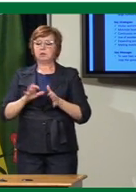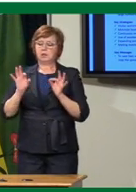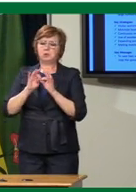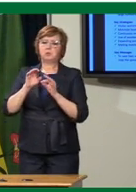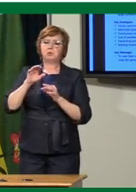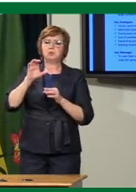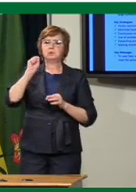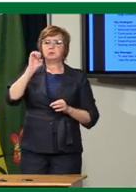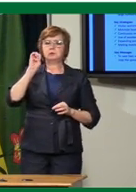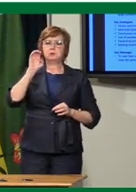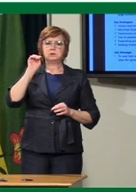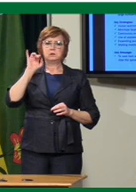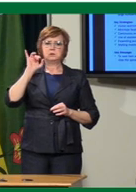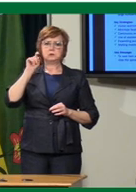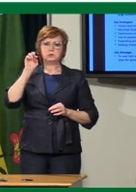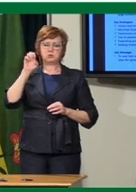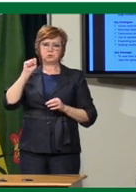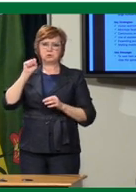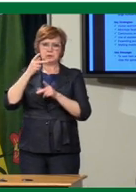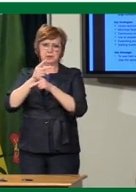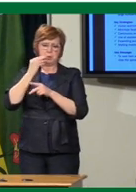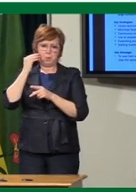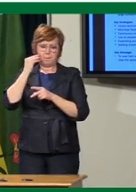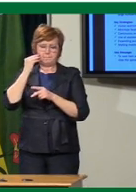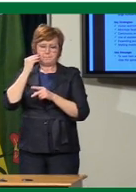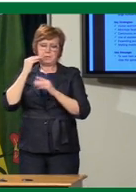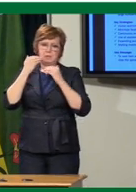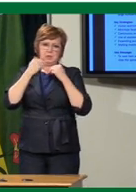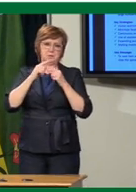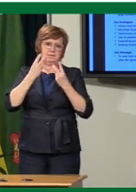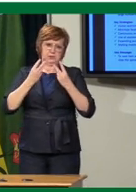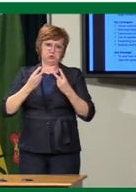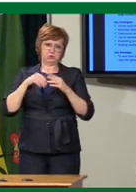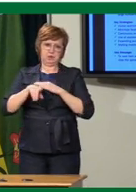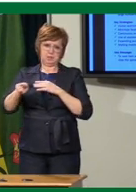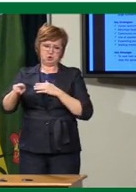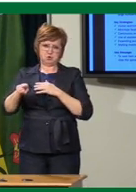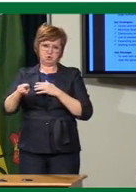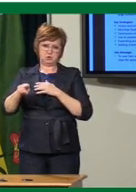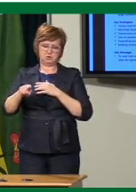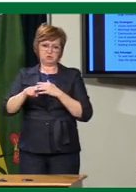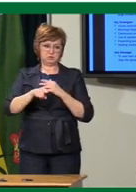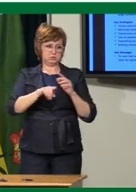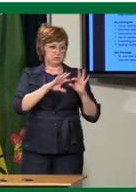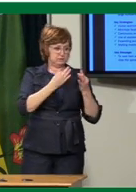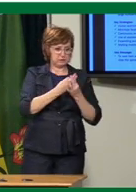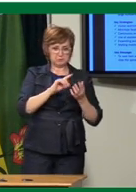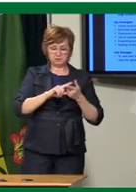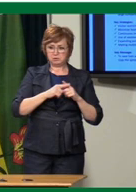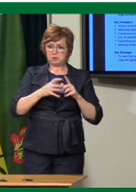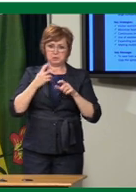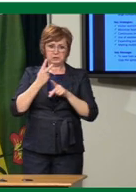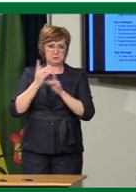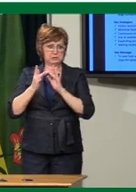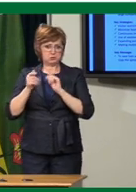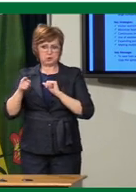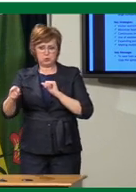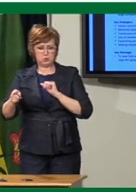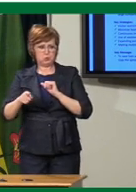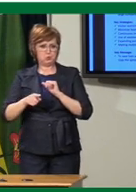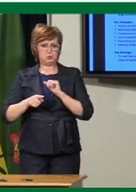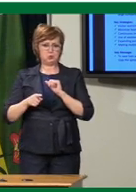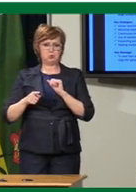and we're very aware of the impact that these have on family and friends that want to stay connected with their loved ones that are in our